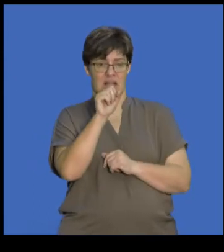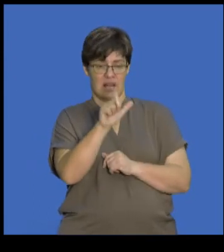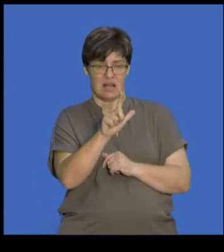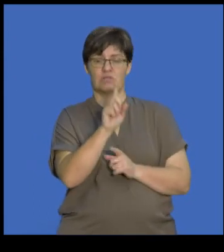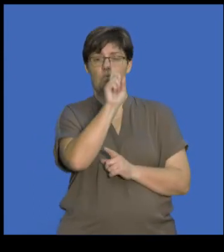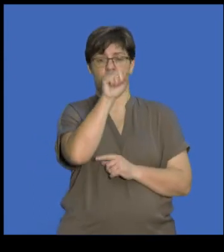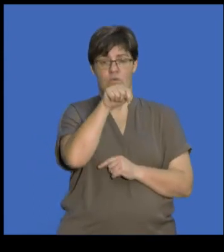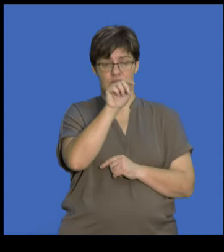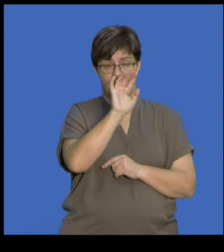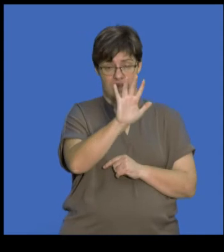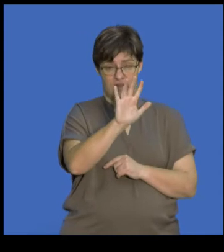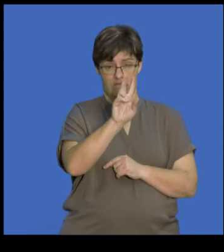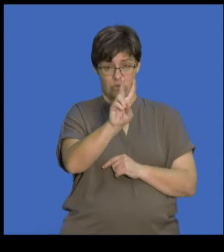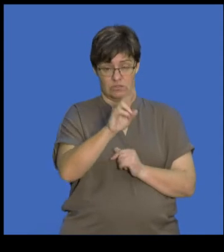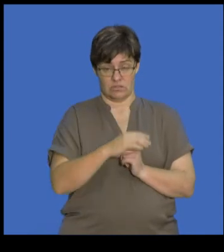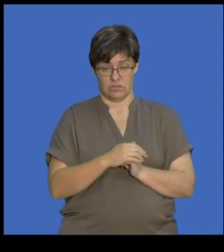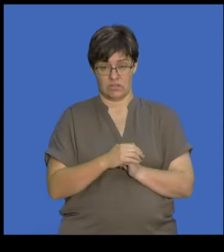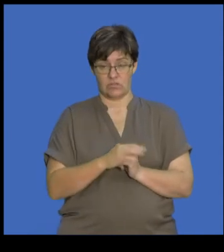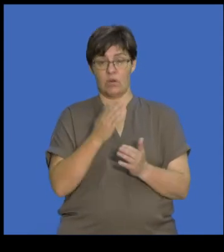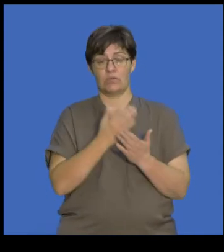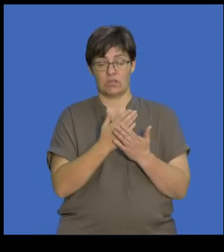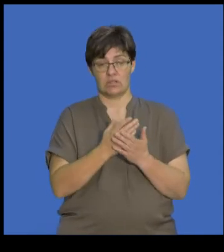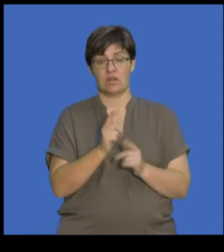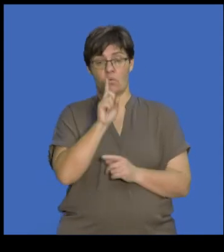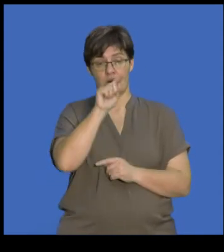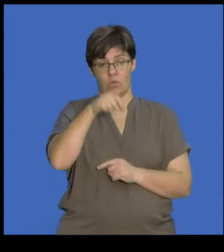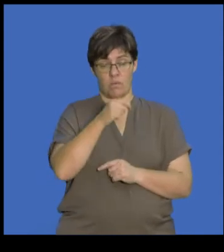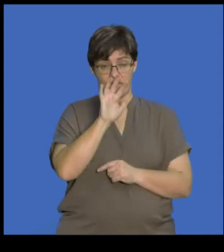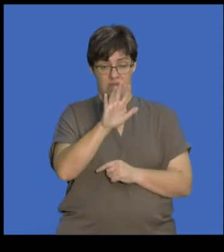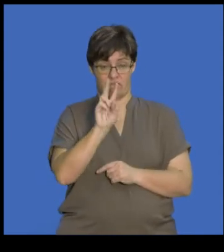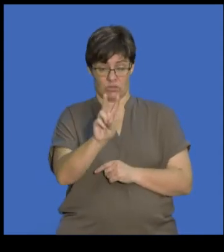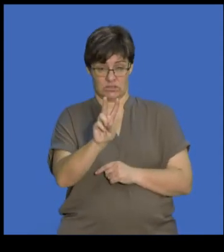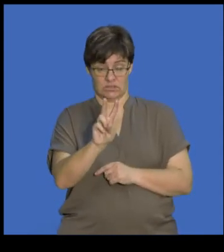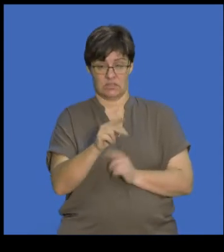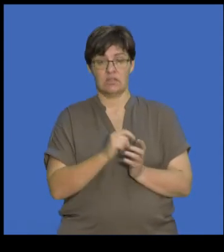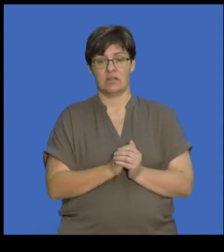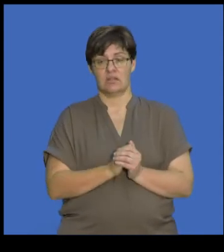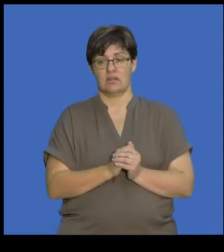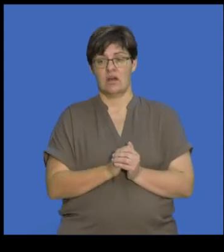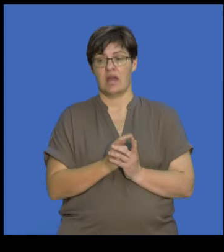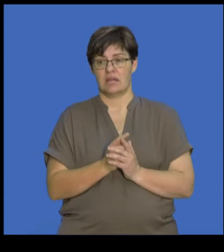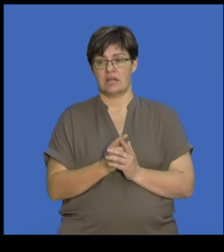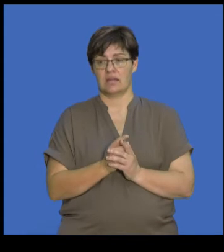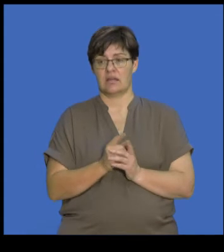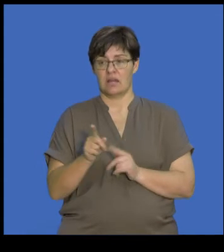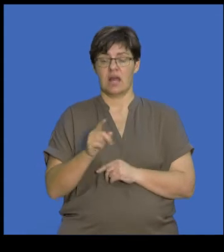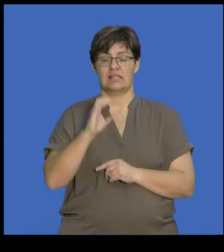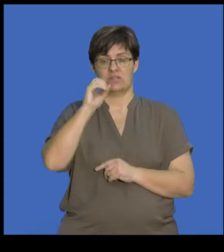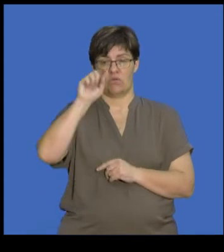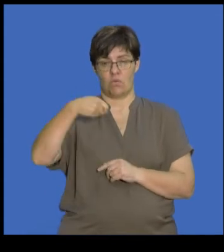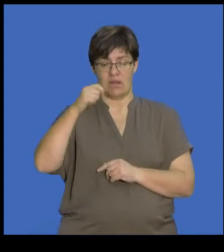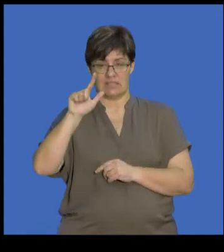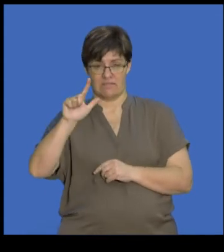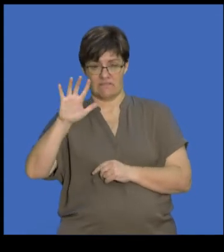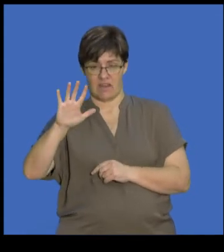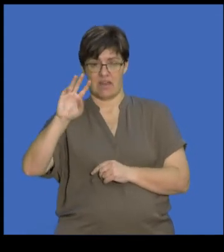case. So our potential difference is 1.5 volts, and then the current was 0.75 amperes, all right?